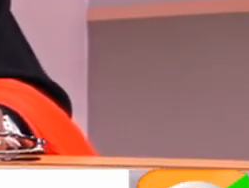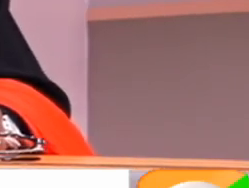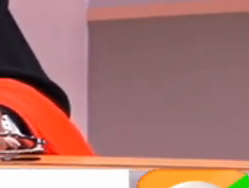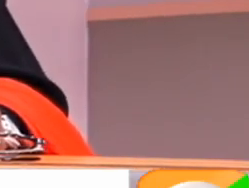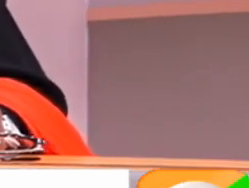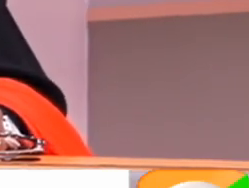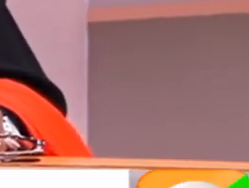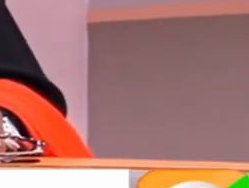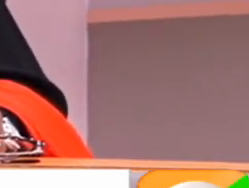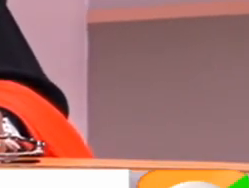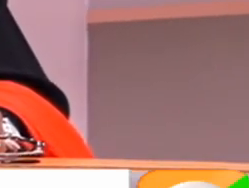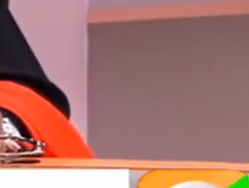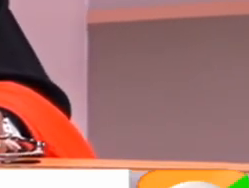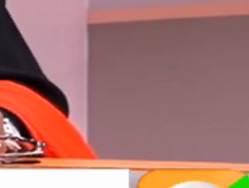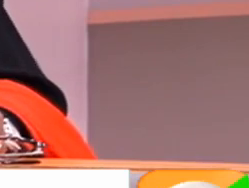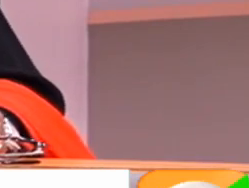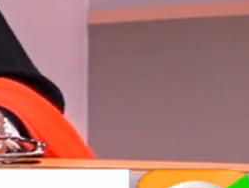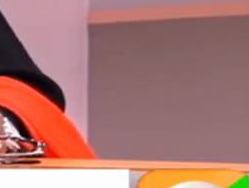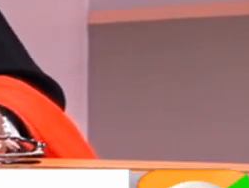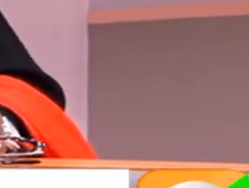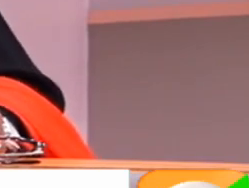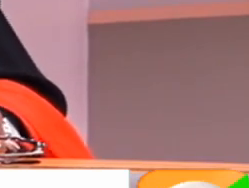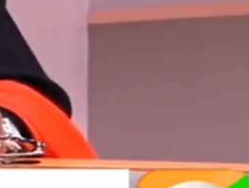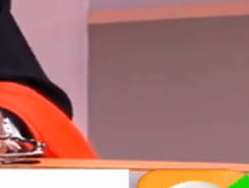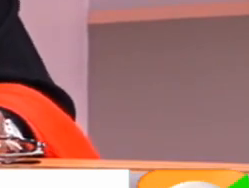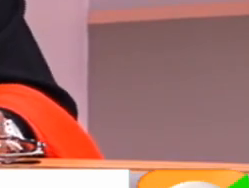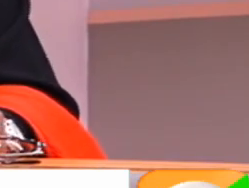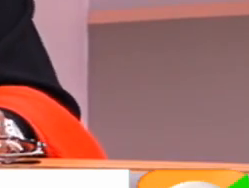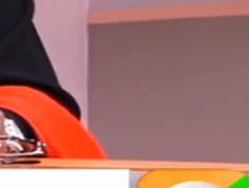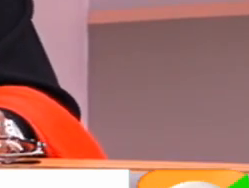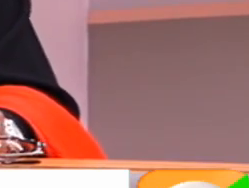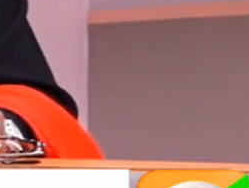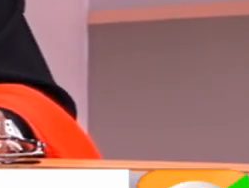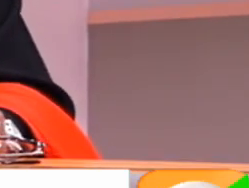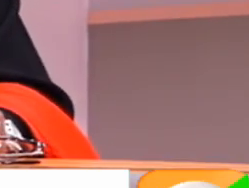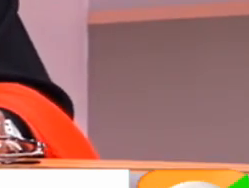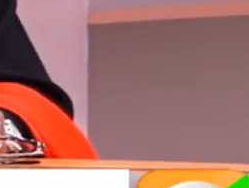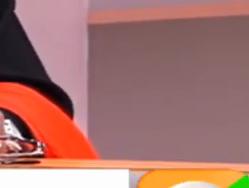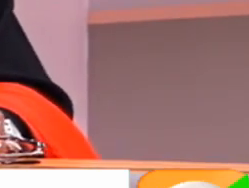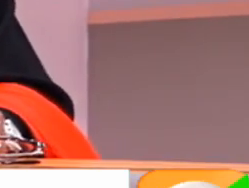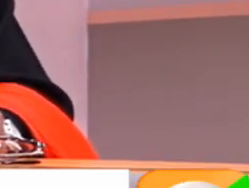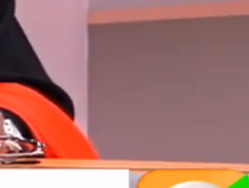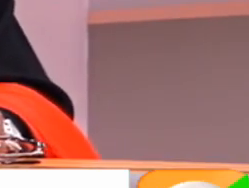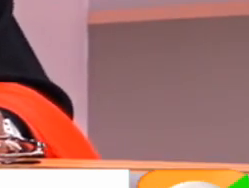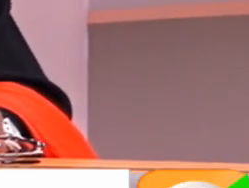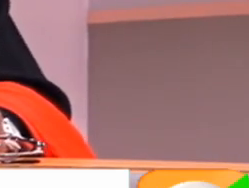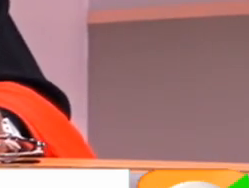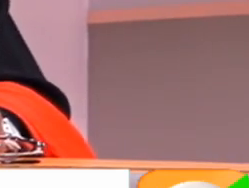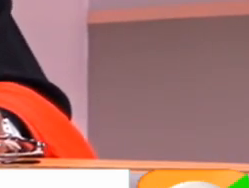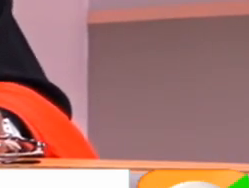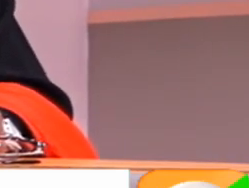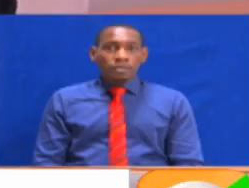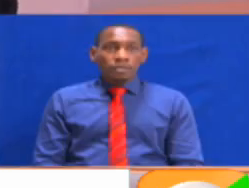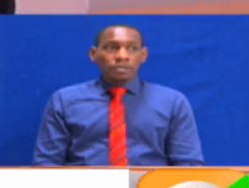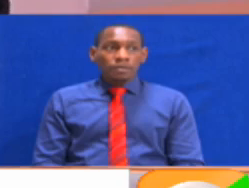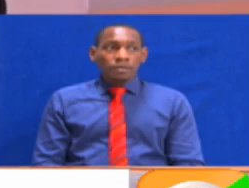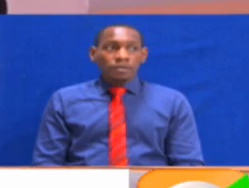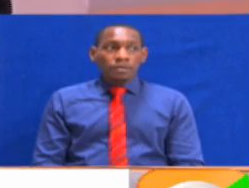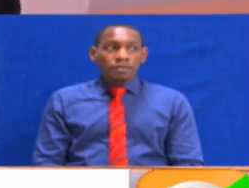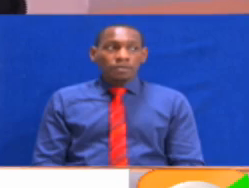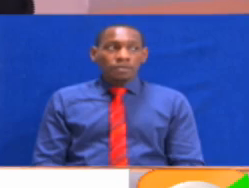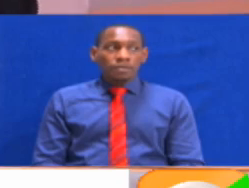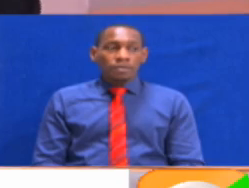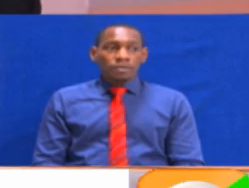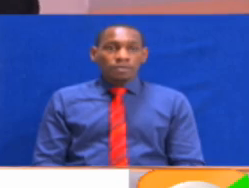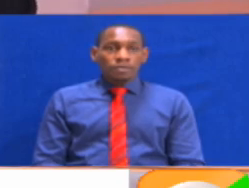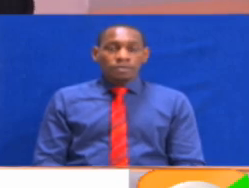their wares, or they even house helps who come to work in the homes and leave at the end of the day. So yes, there are about 28,000 people who live in Old Town,